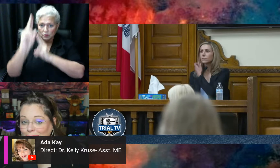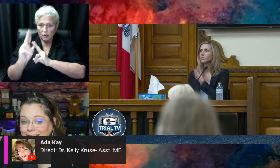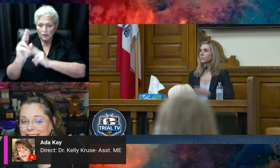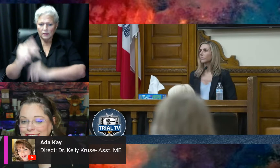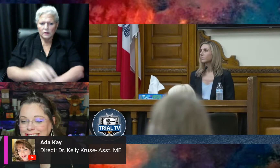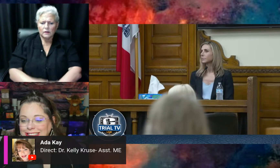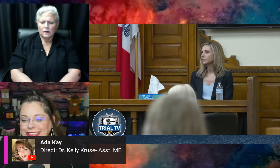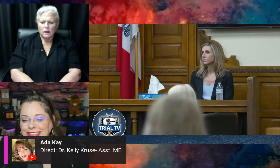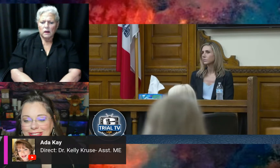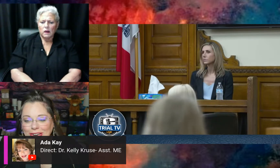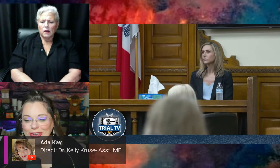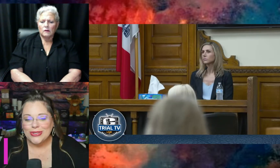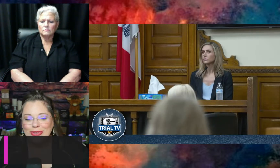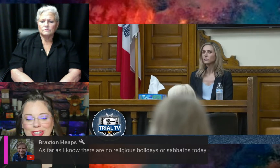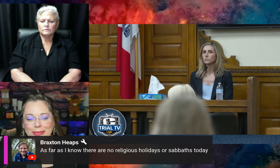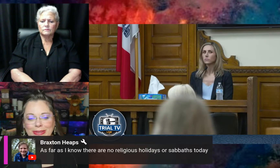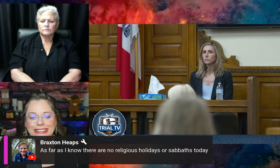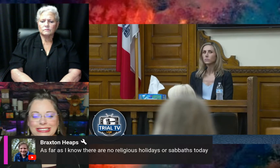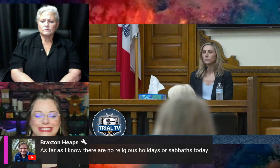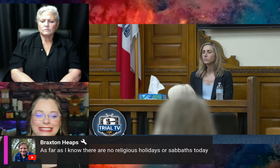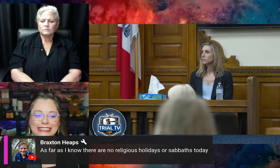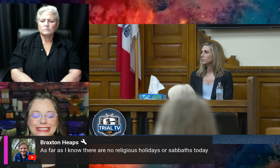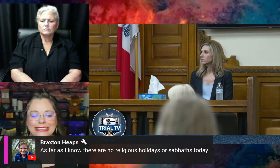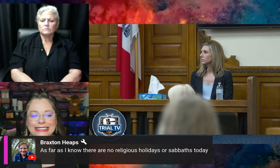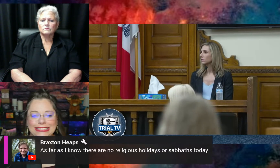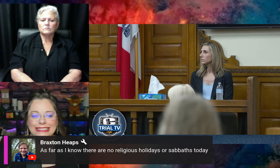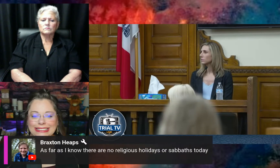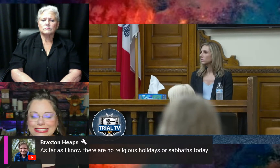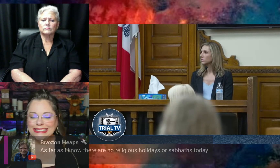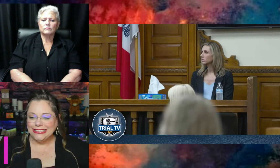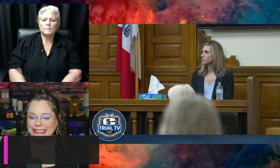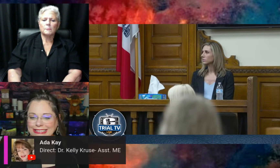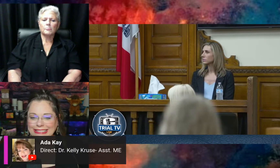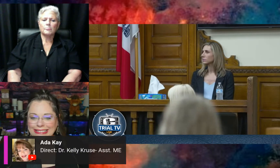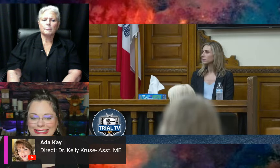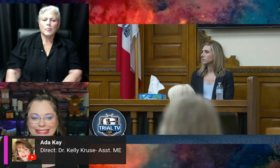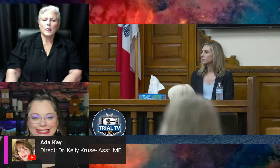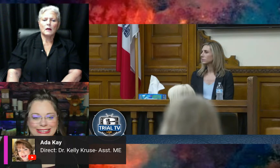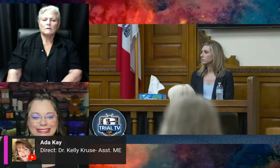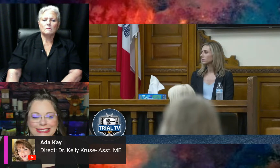That's right. You're talking to a chaplain.